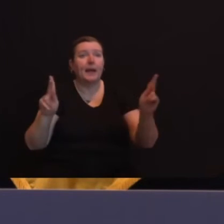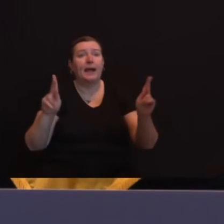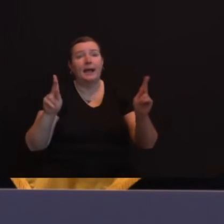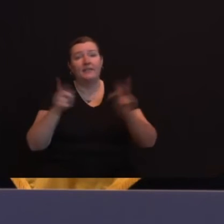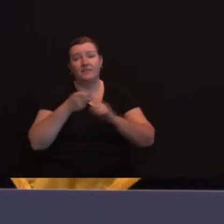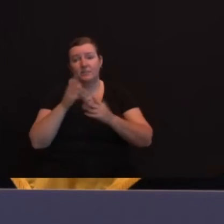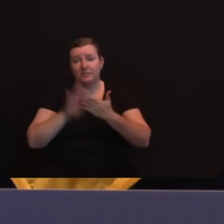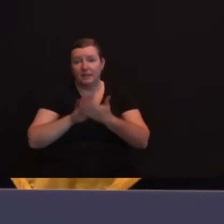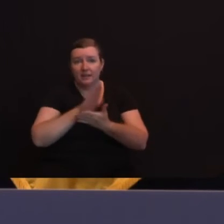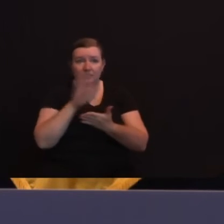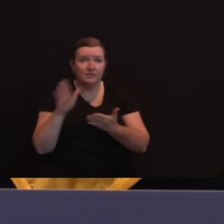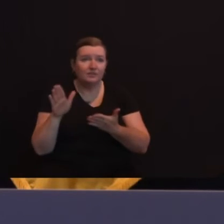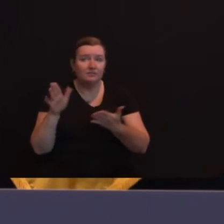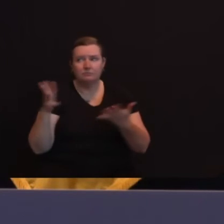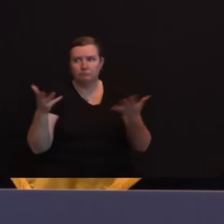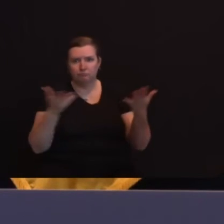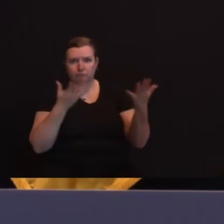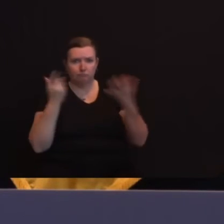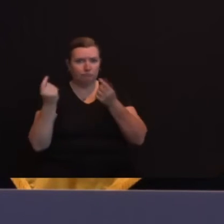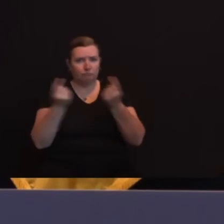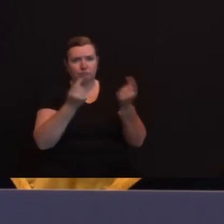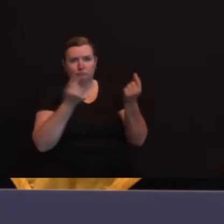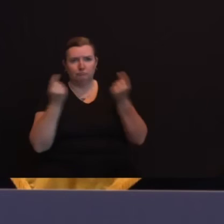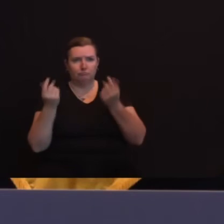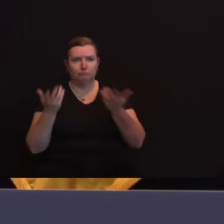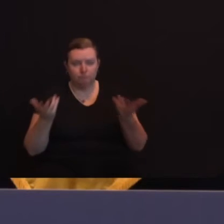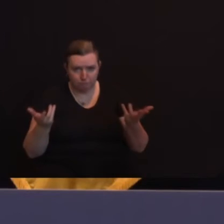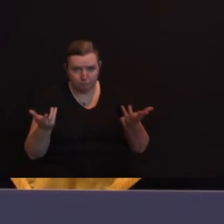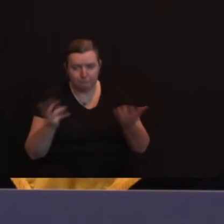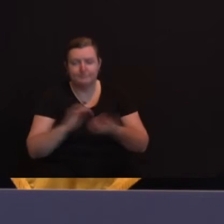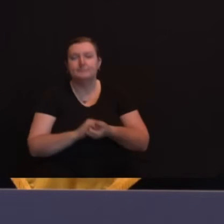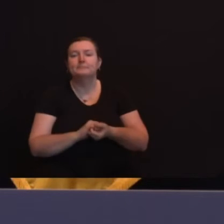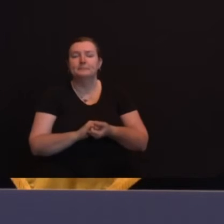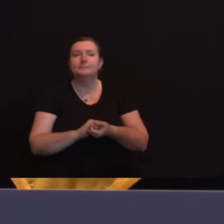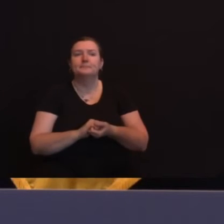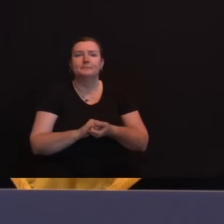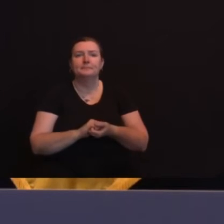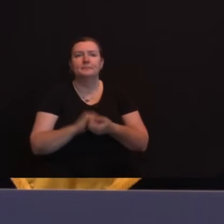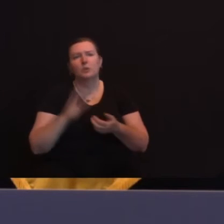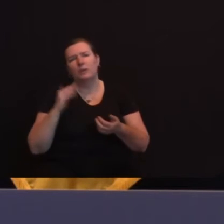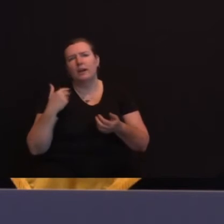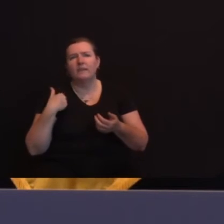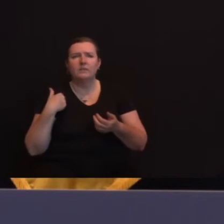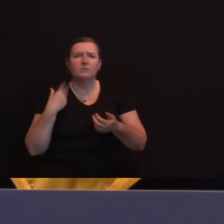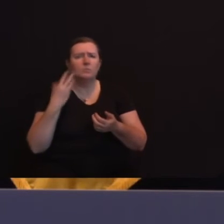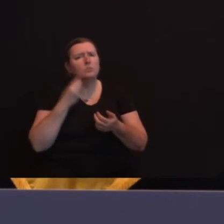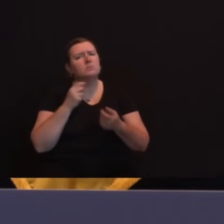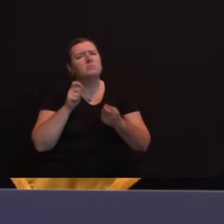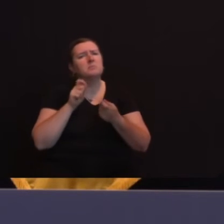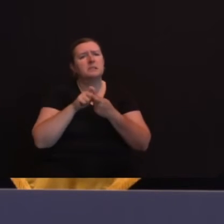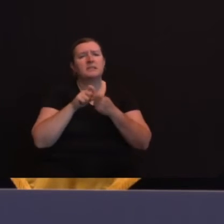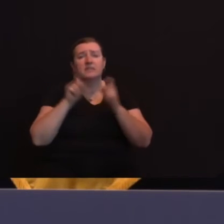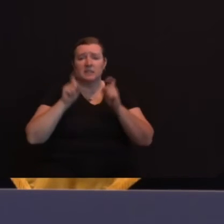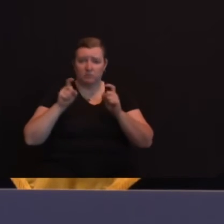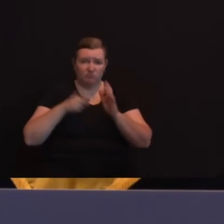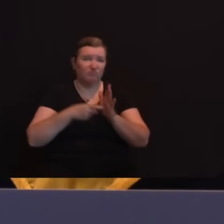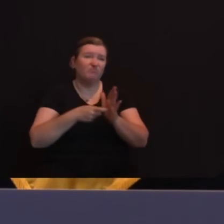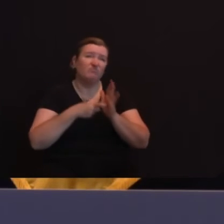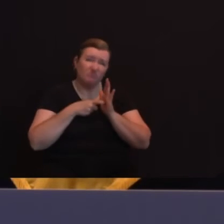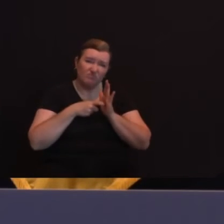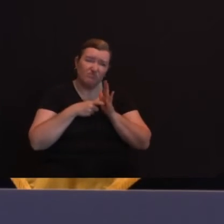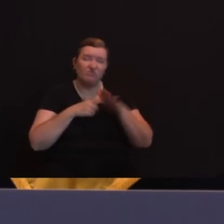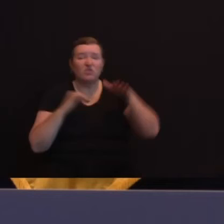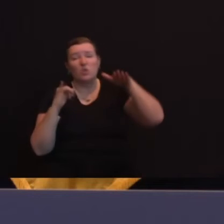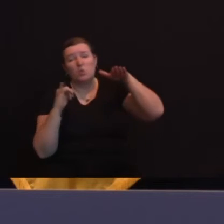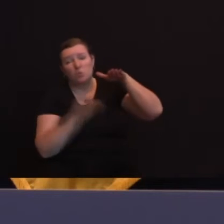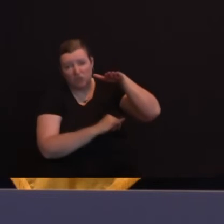and I think, Judy, it'll have a fairly specific testing requirement and quarantining requirement